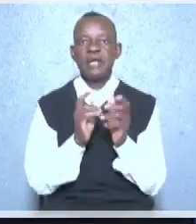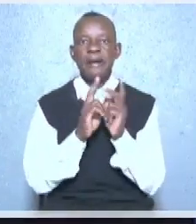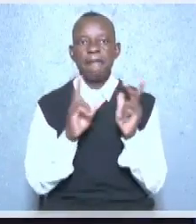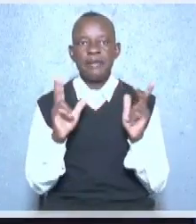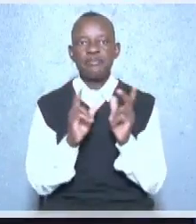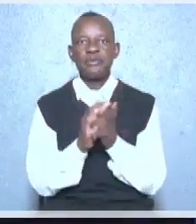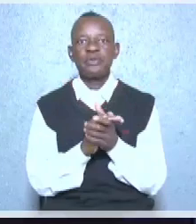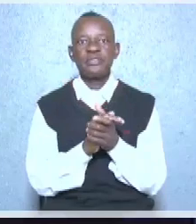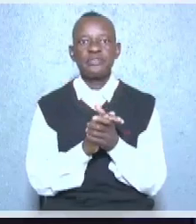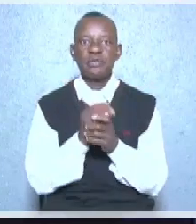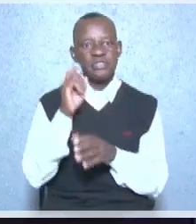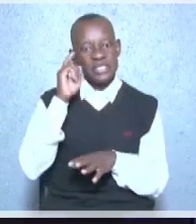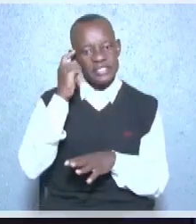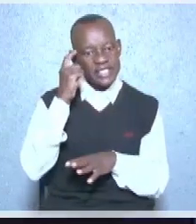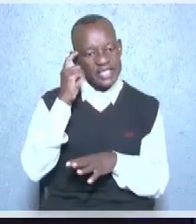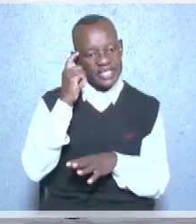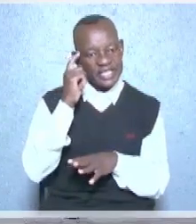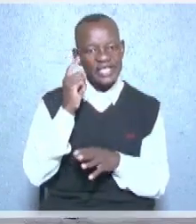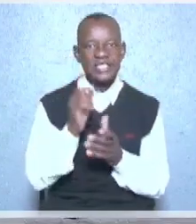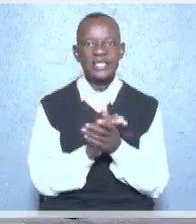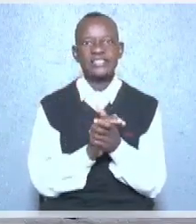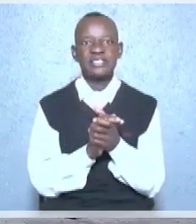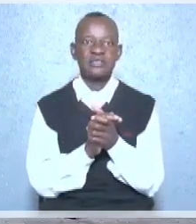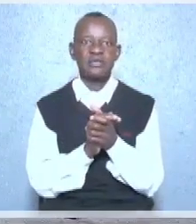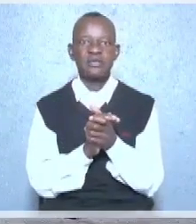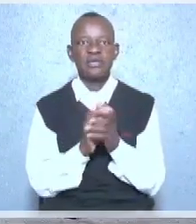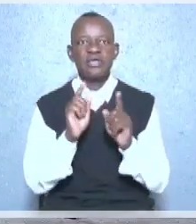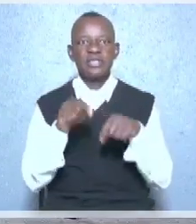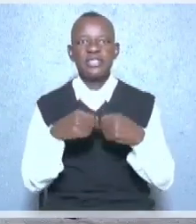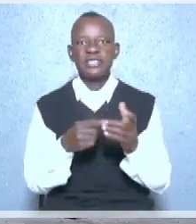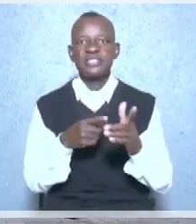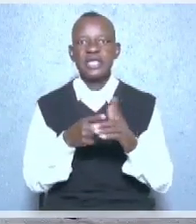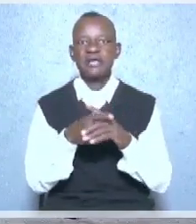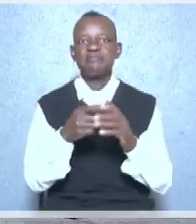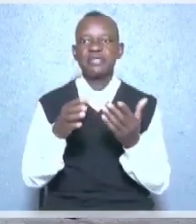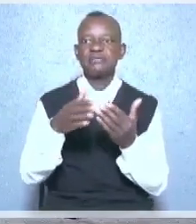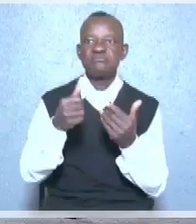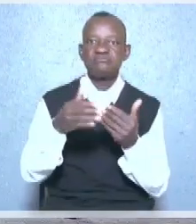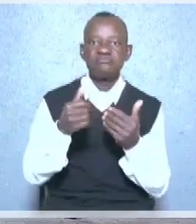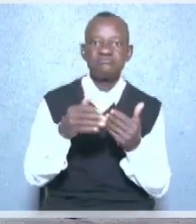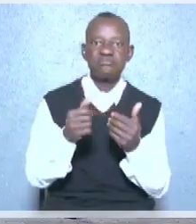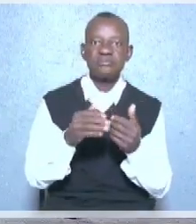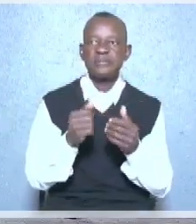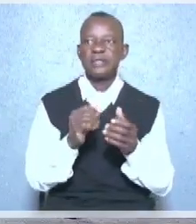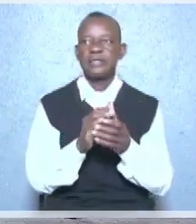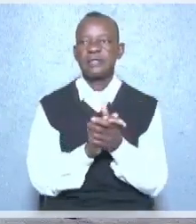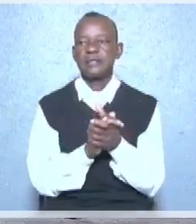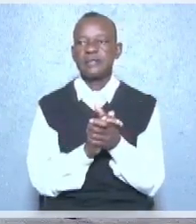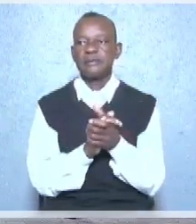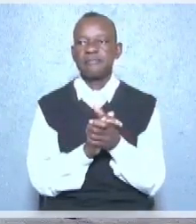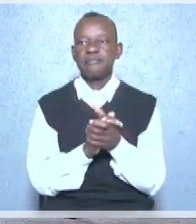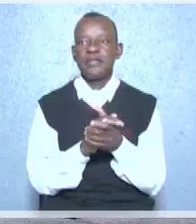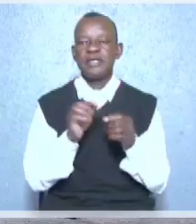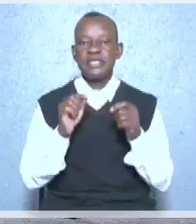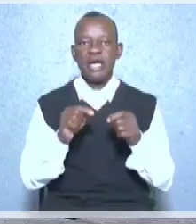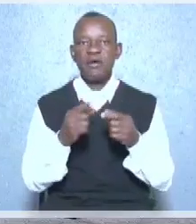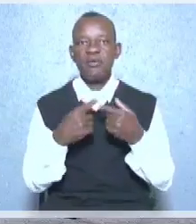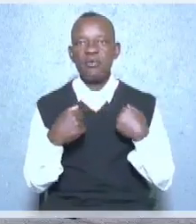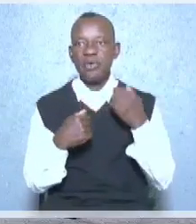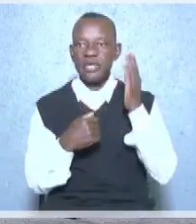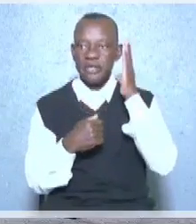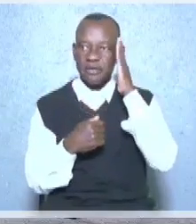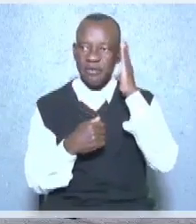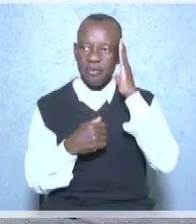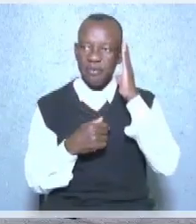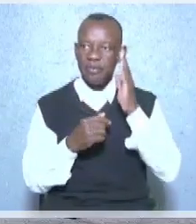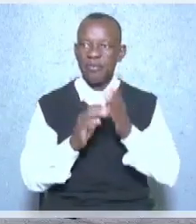platter, freeing the nation on itself, it's already a contribution to